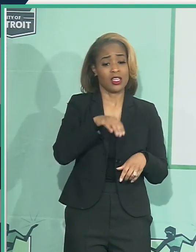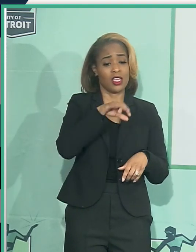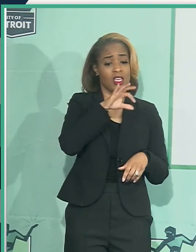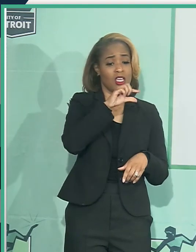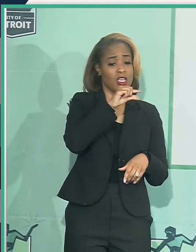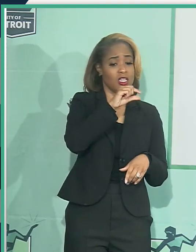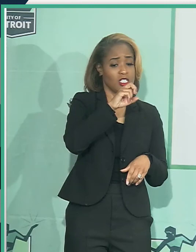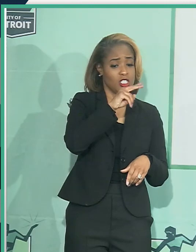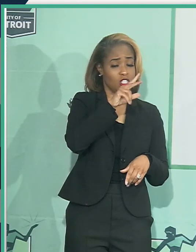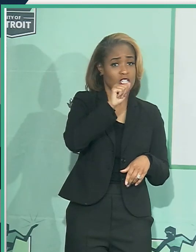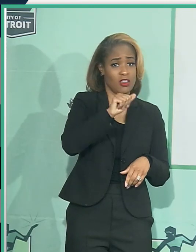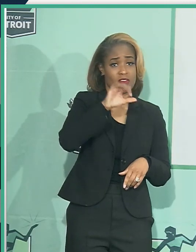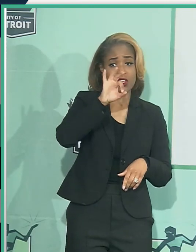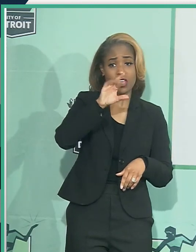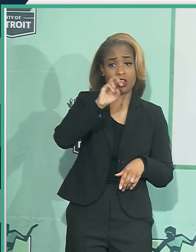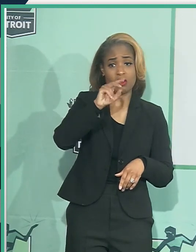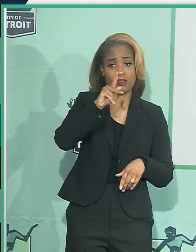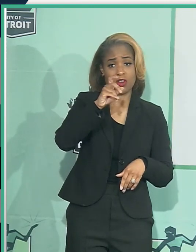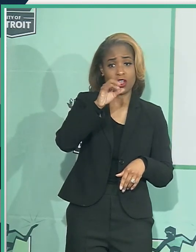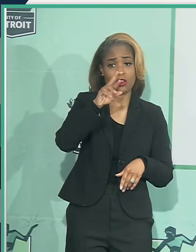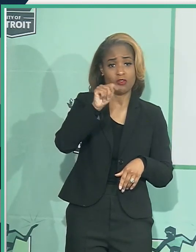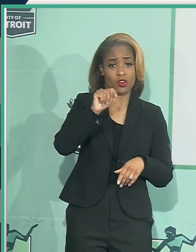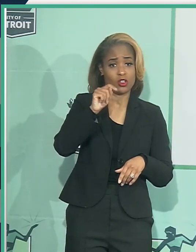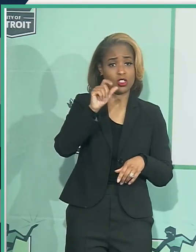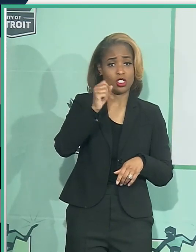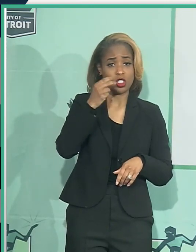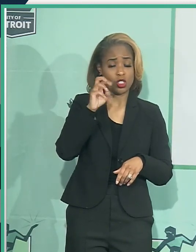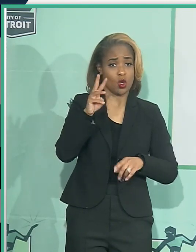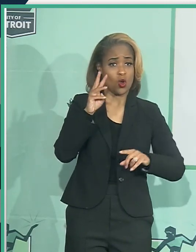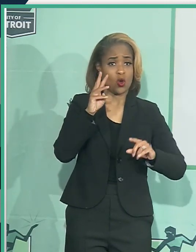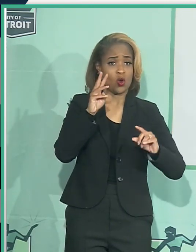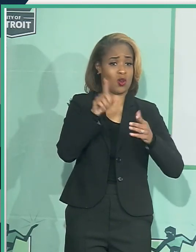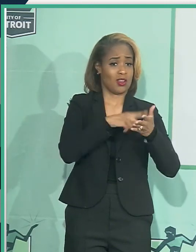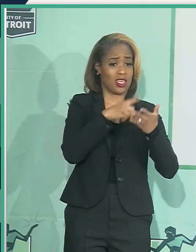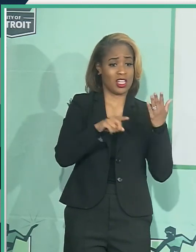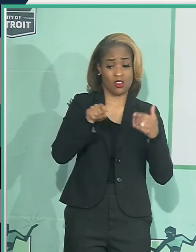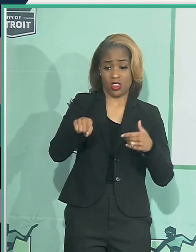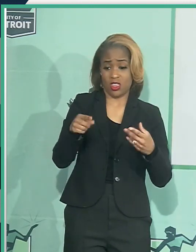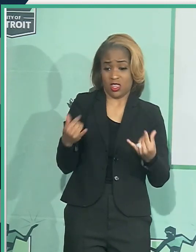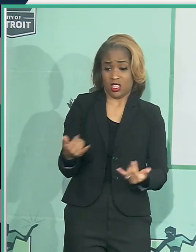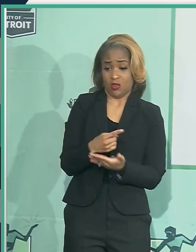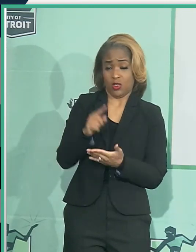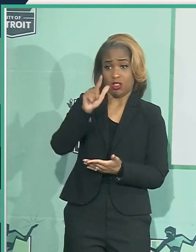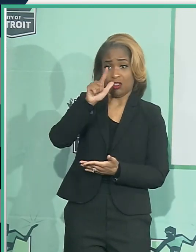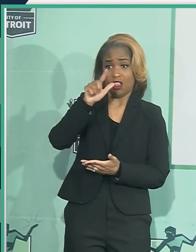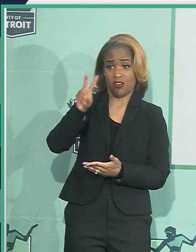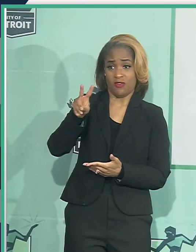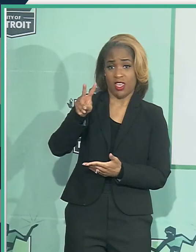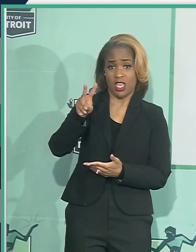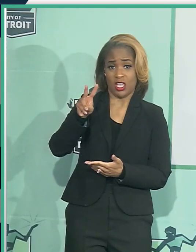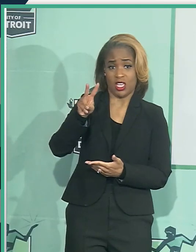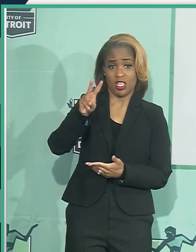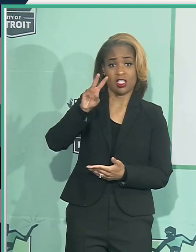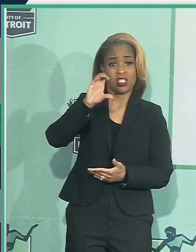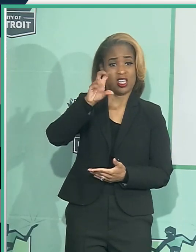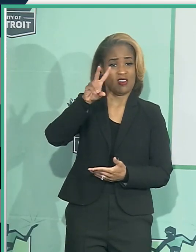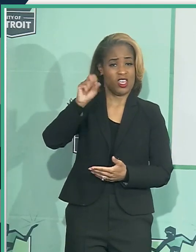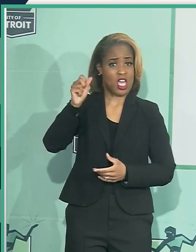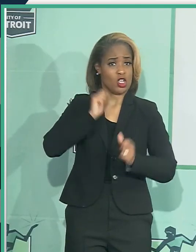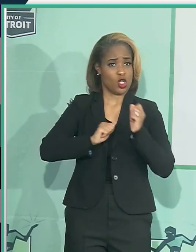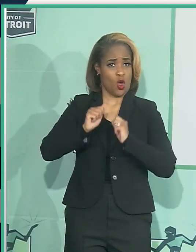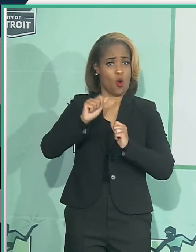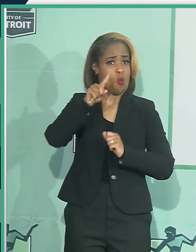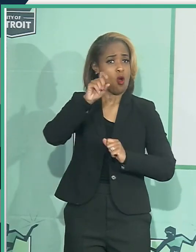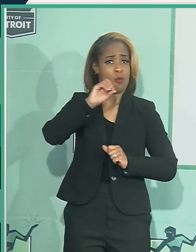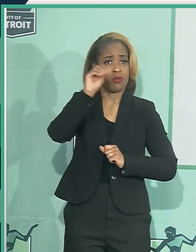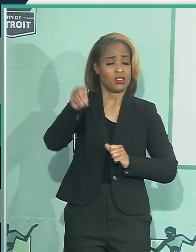got canceled. This week is CES, which is the big electronics show in Las Vegas. It's 100% virtual. And so you have a lot of things